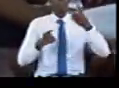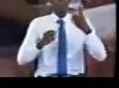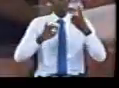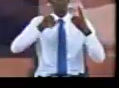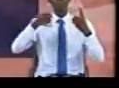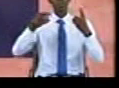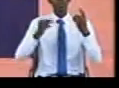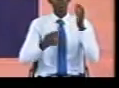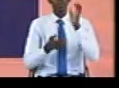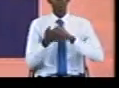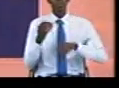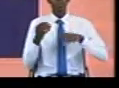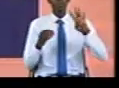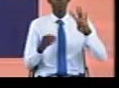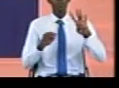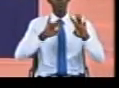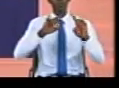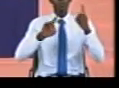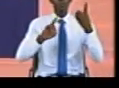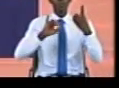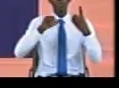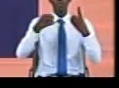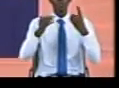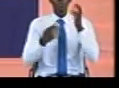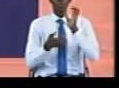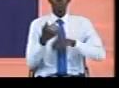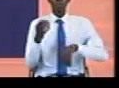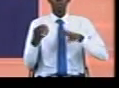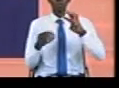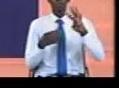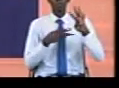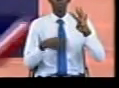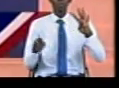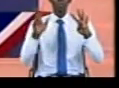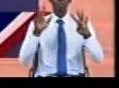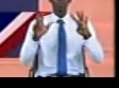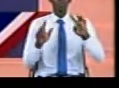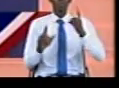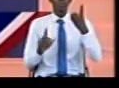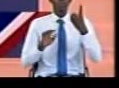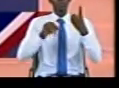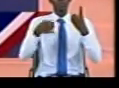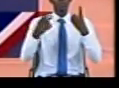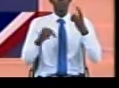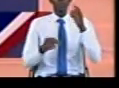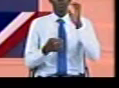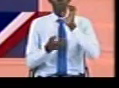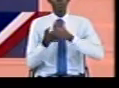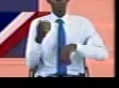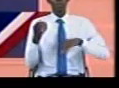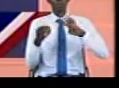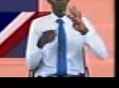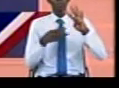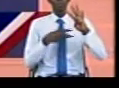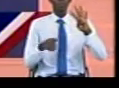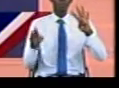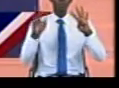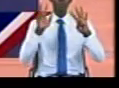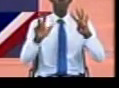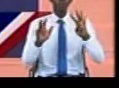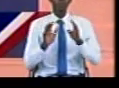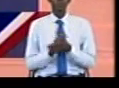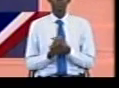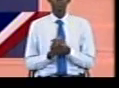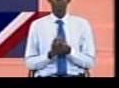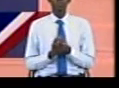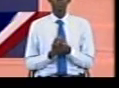1 John chapter 4. I'm reading from verse 3. First John chapter 4, we're reading from